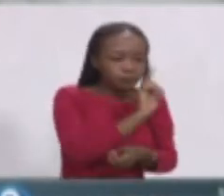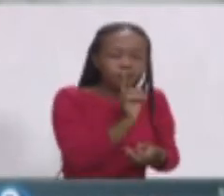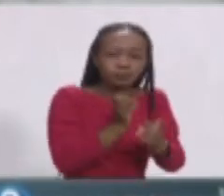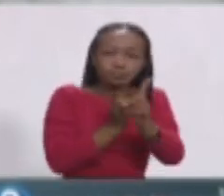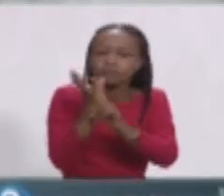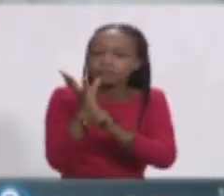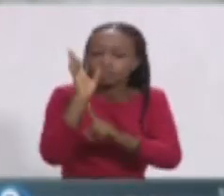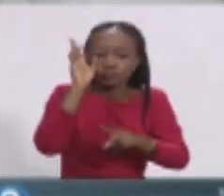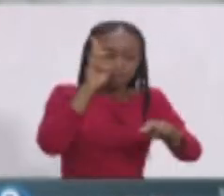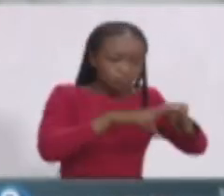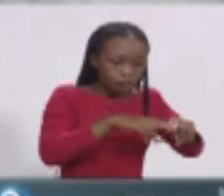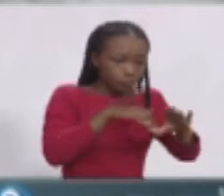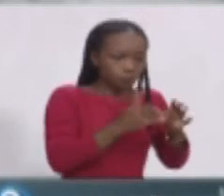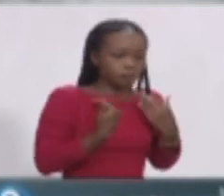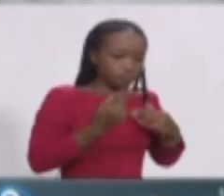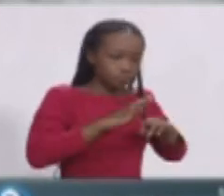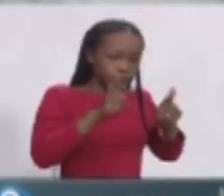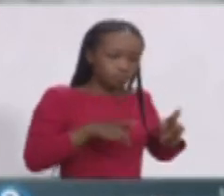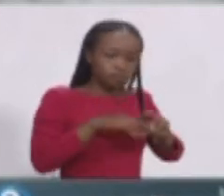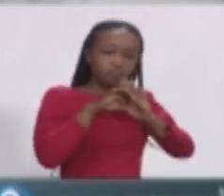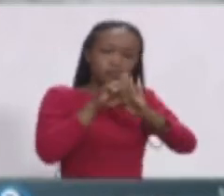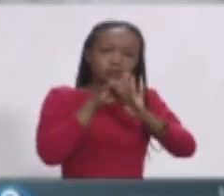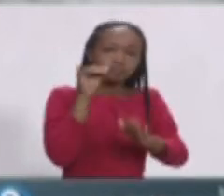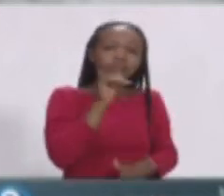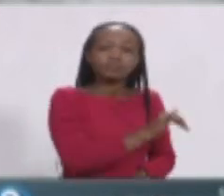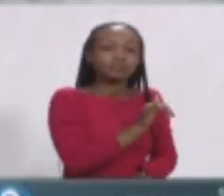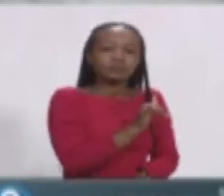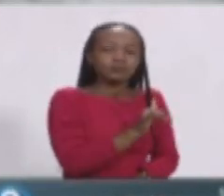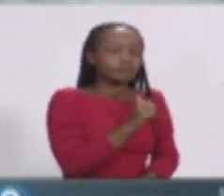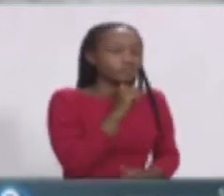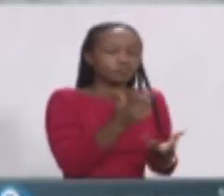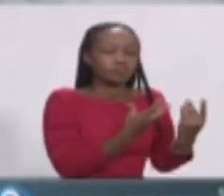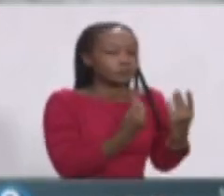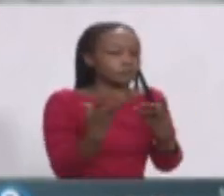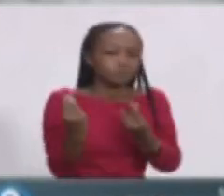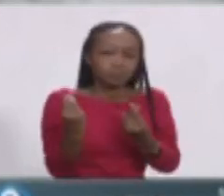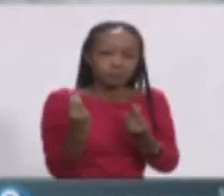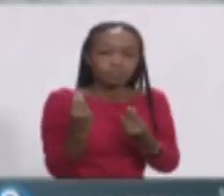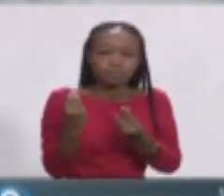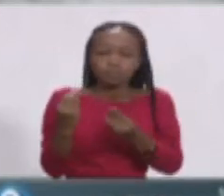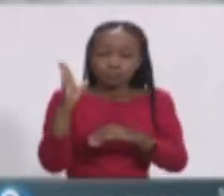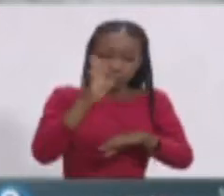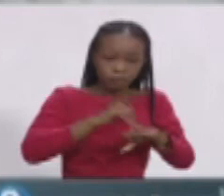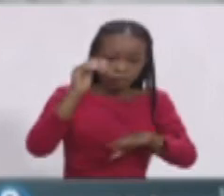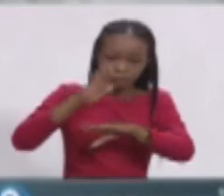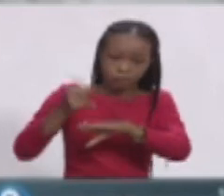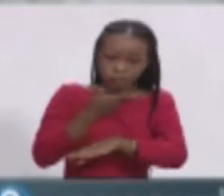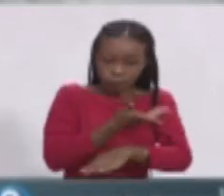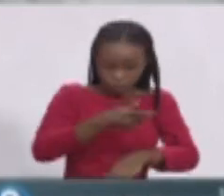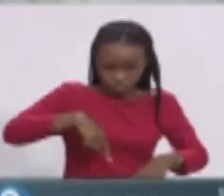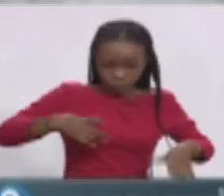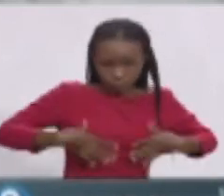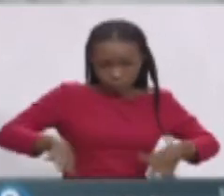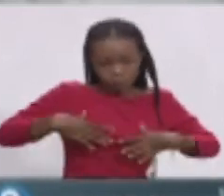you're supposed to sit in your bedroom, for instance, and stay there. It is not easy. It is calling upon us as human beings now to